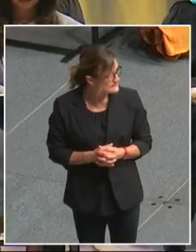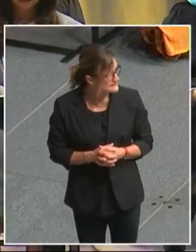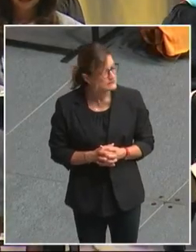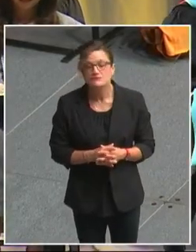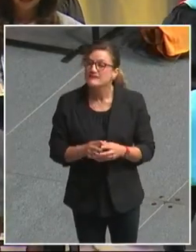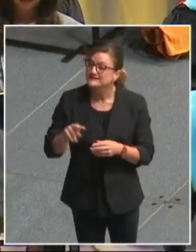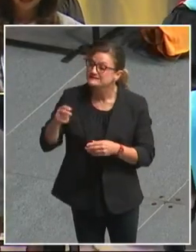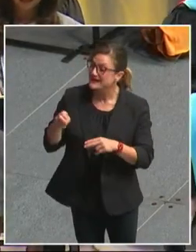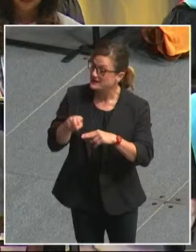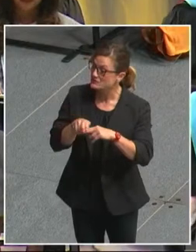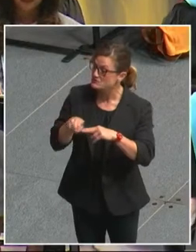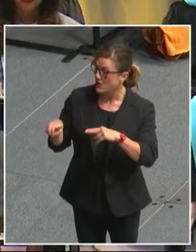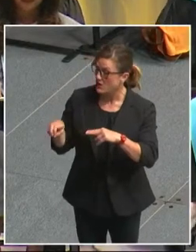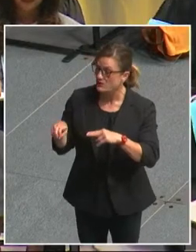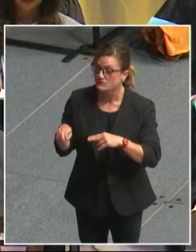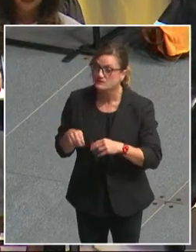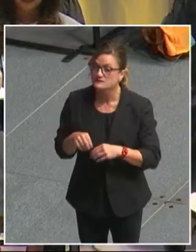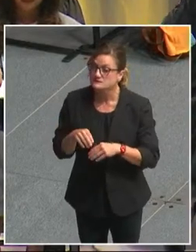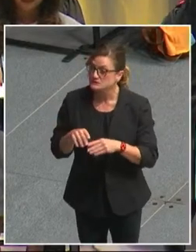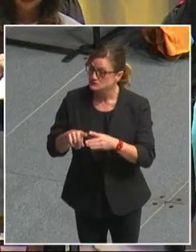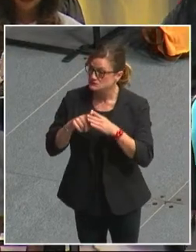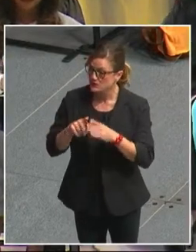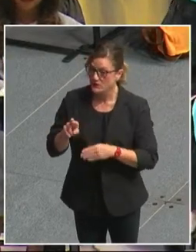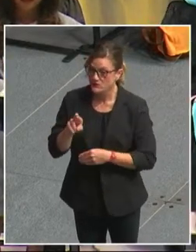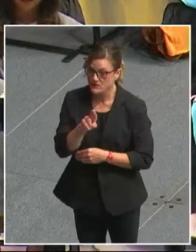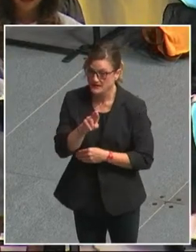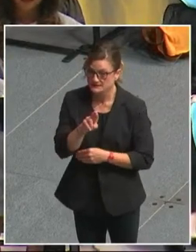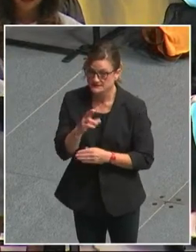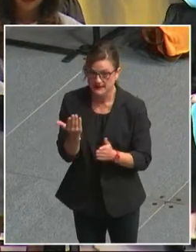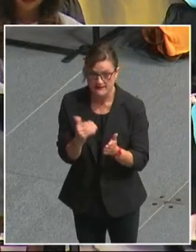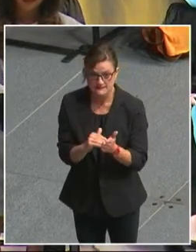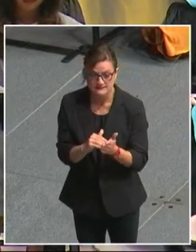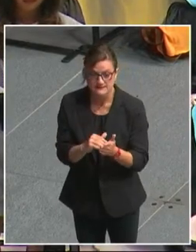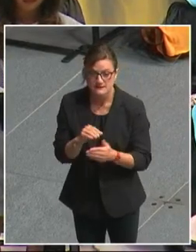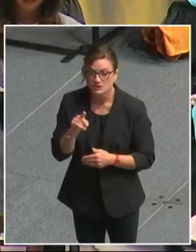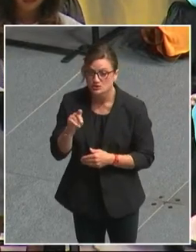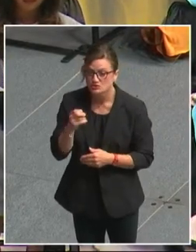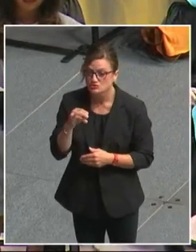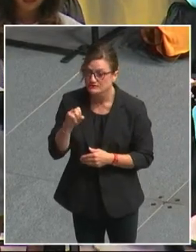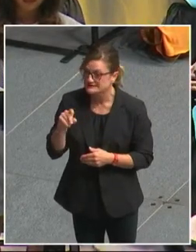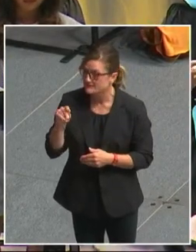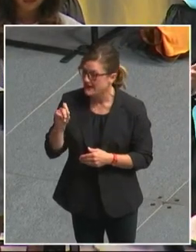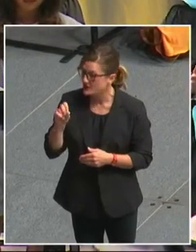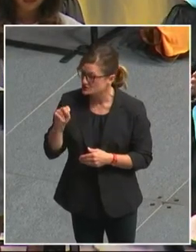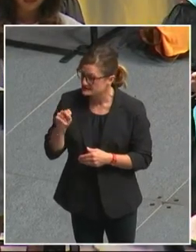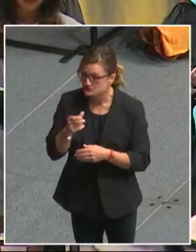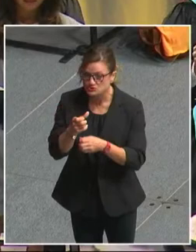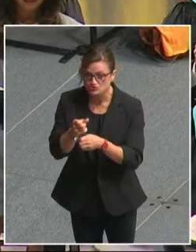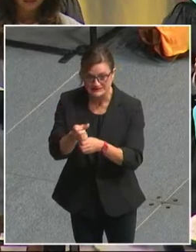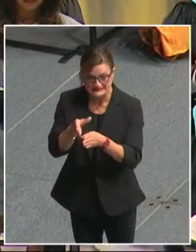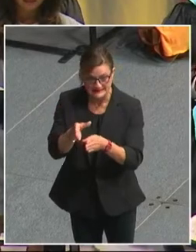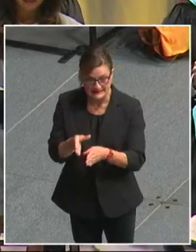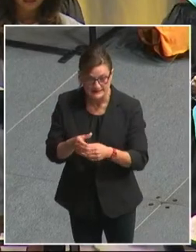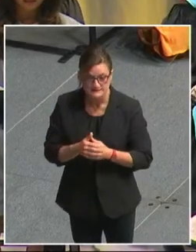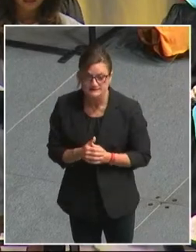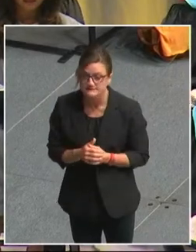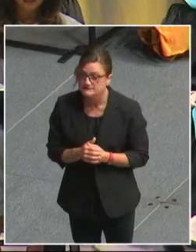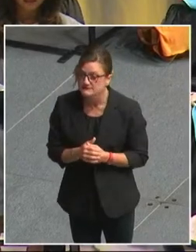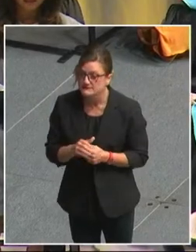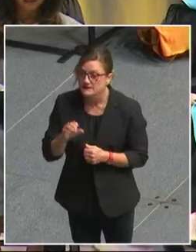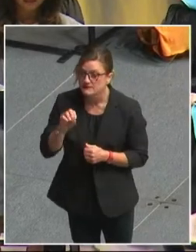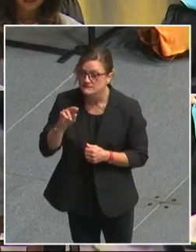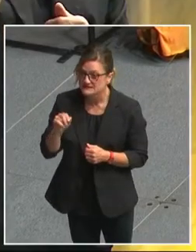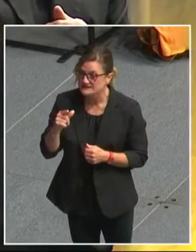On the second row, again starting on my right, Mr. Chris Patterson, trustee.